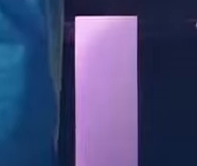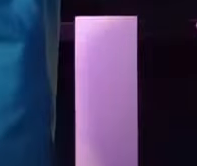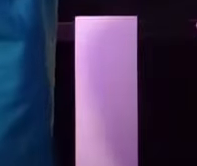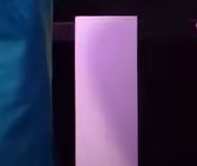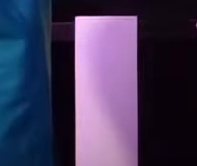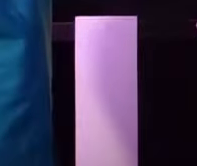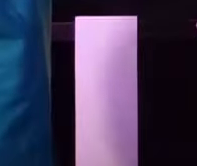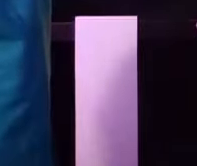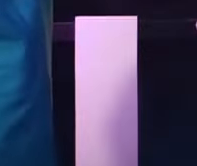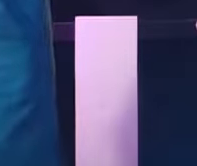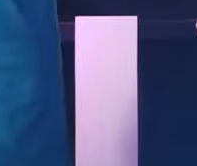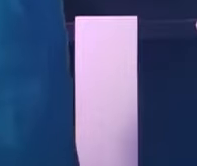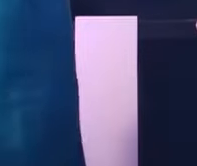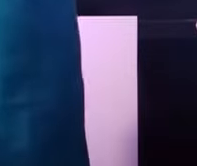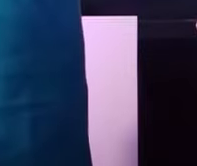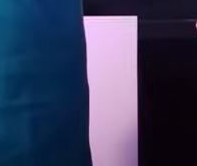or two